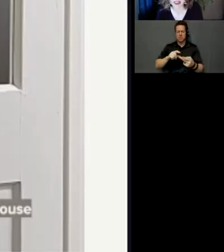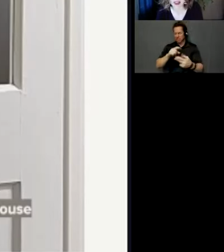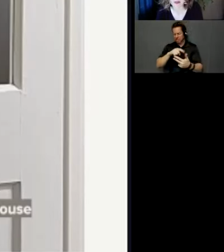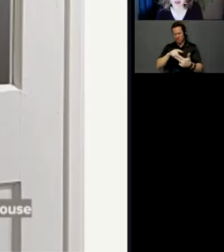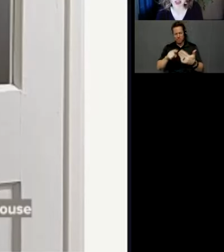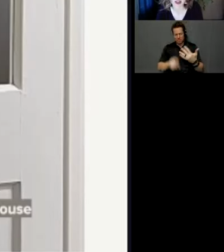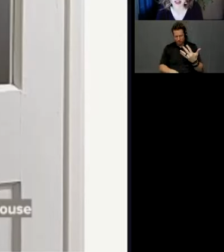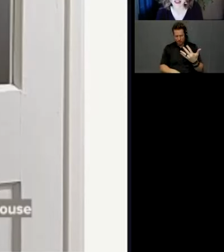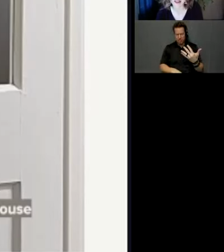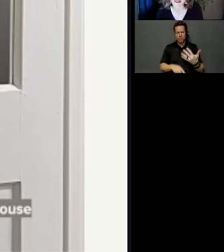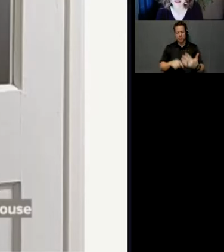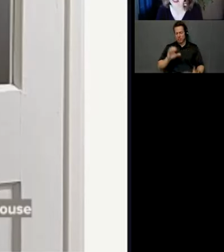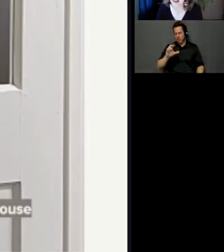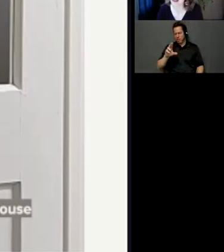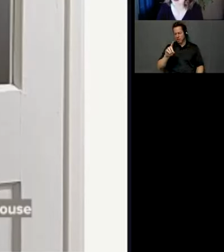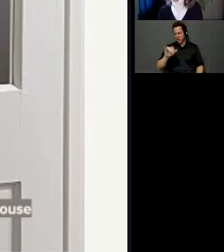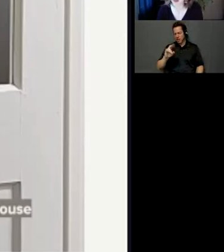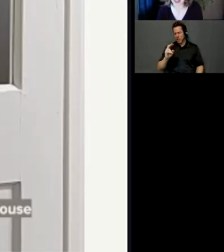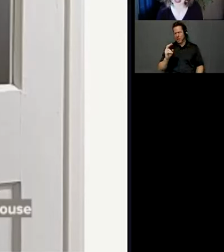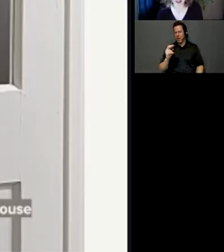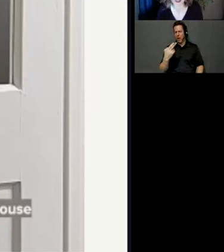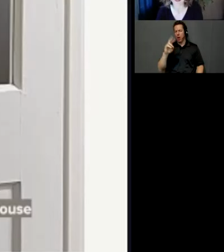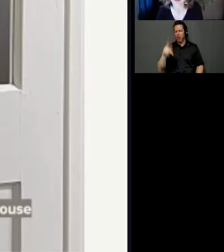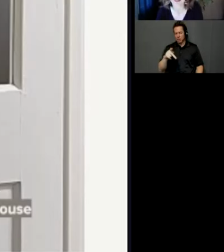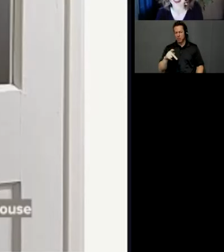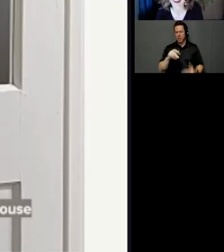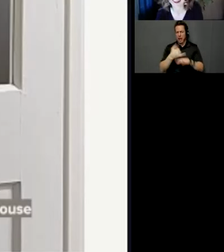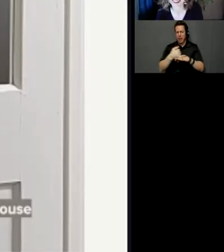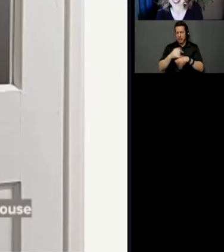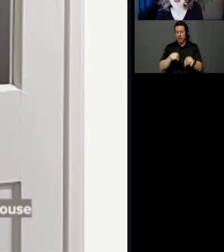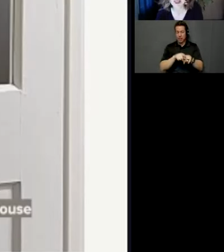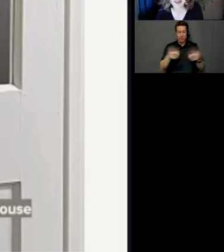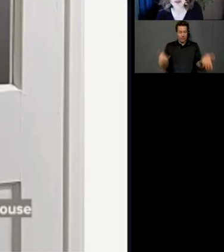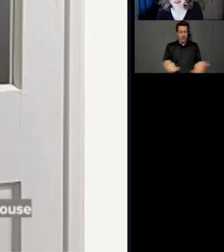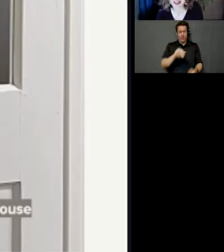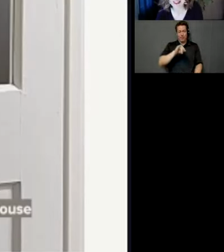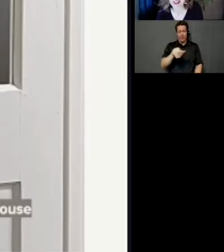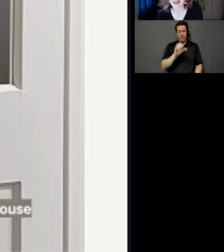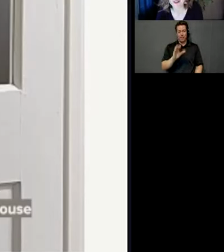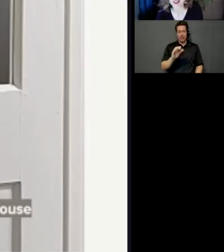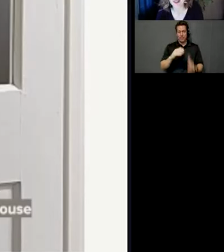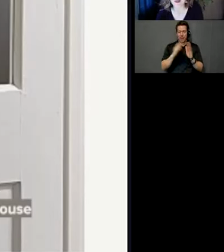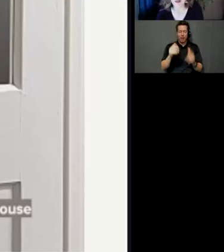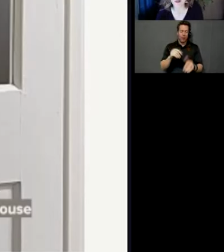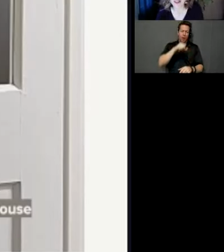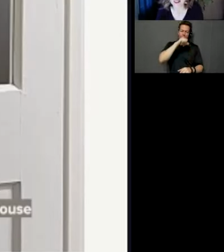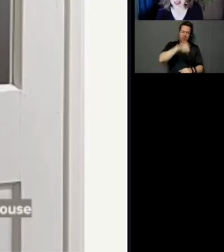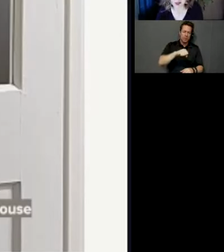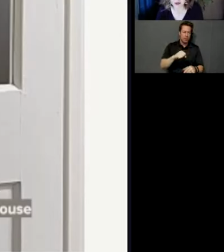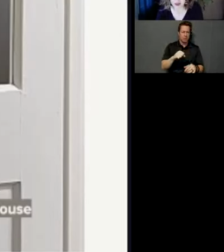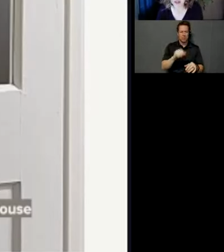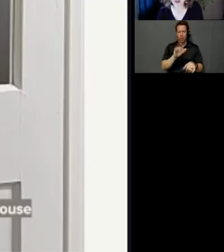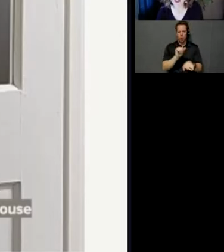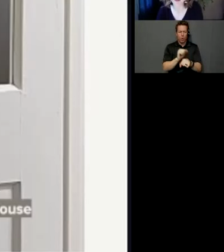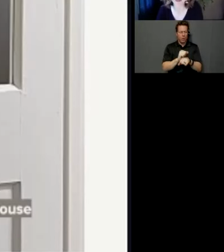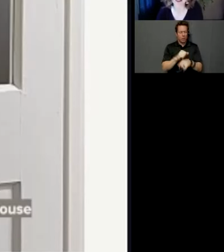and Cuttyhunk Island, and the James Castle House. We have been fans of Tania's work for a really long time.